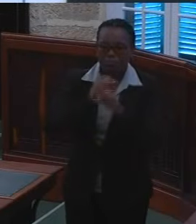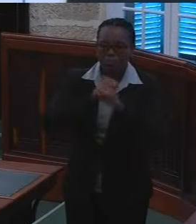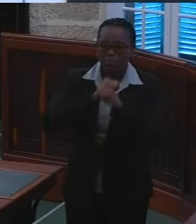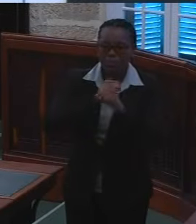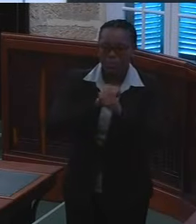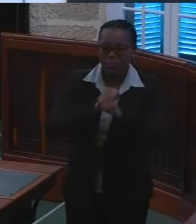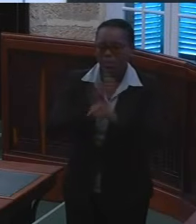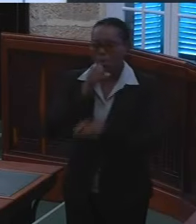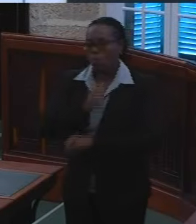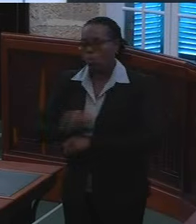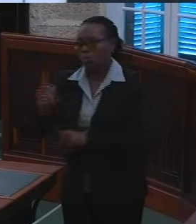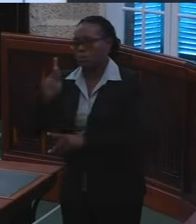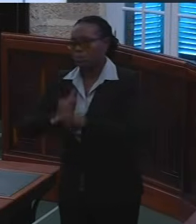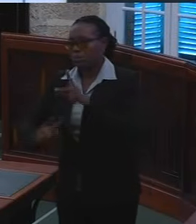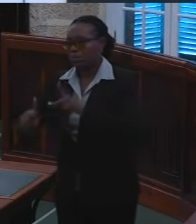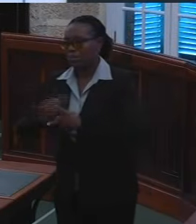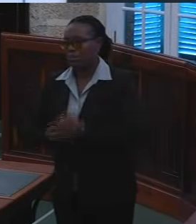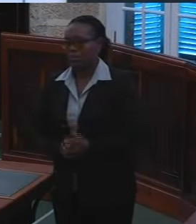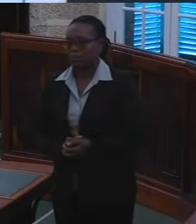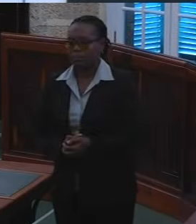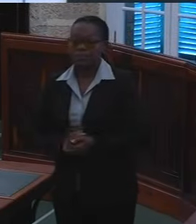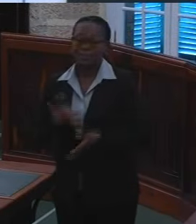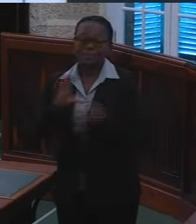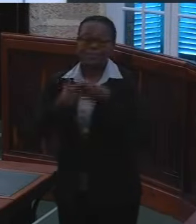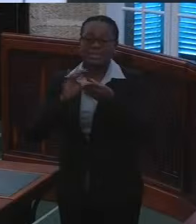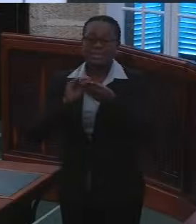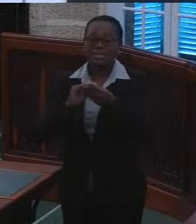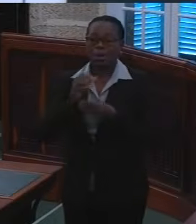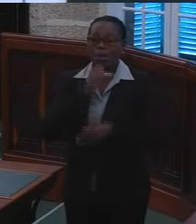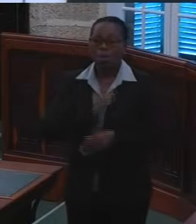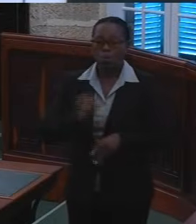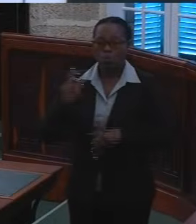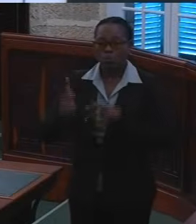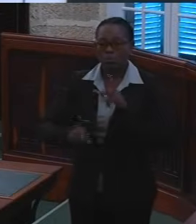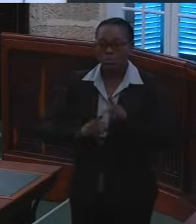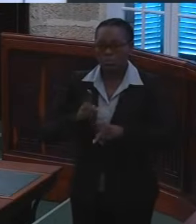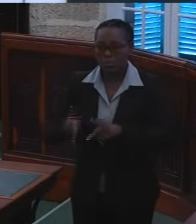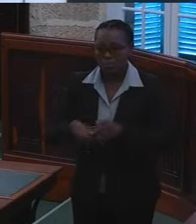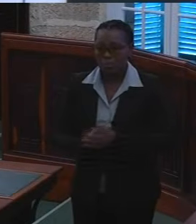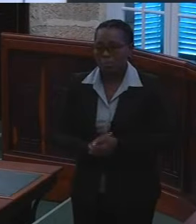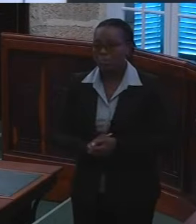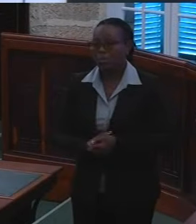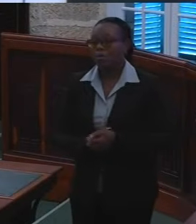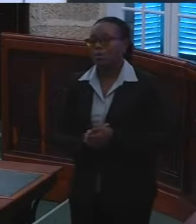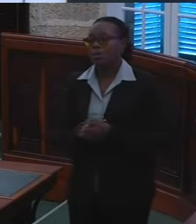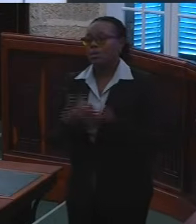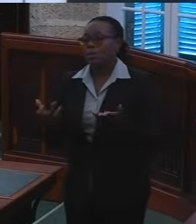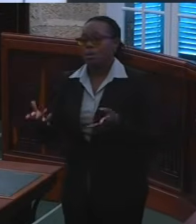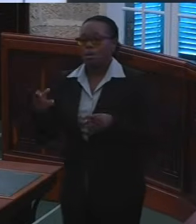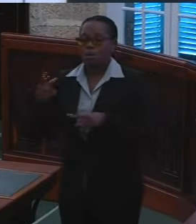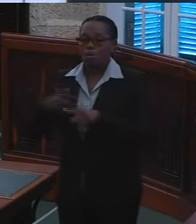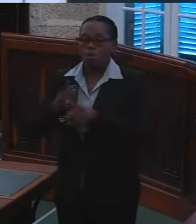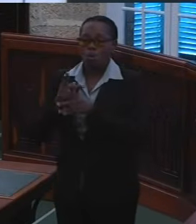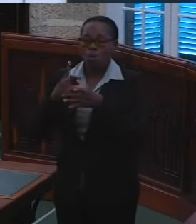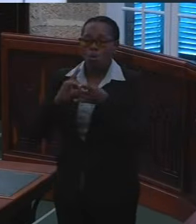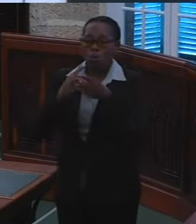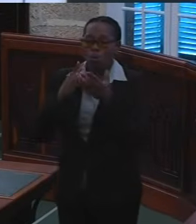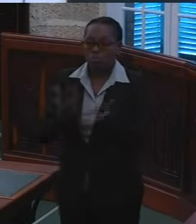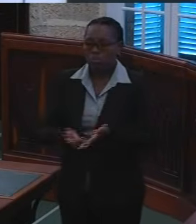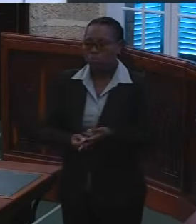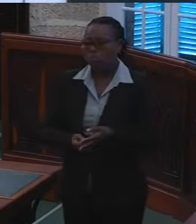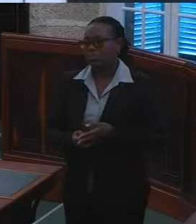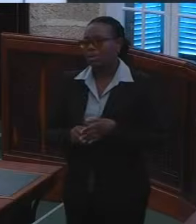sir. This bill says that older persons are right holders, and that they are not just